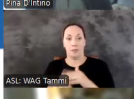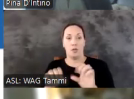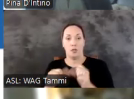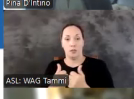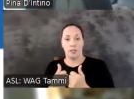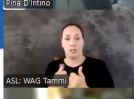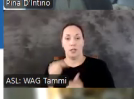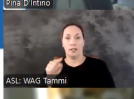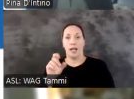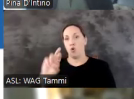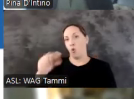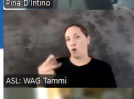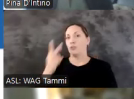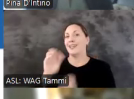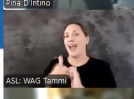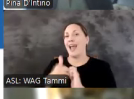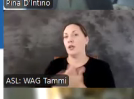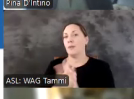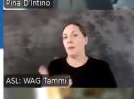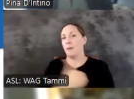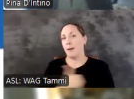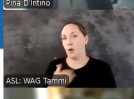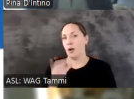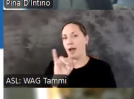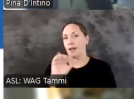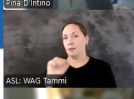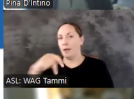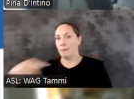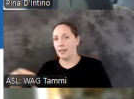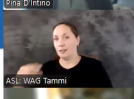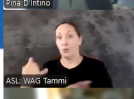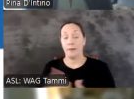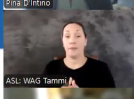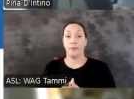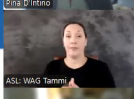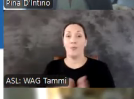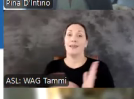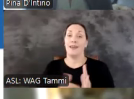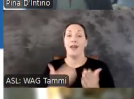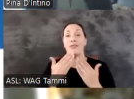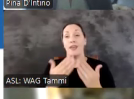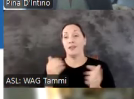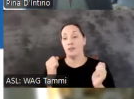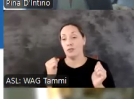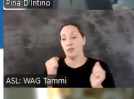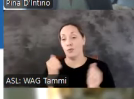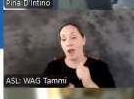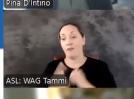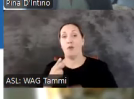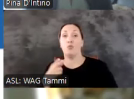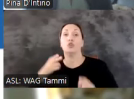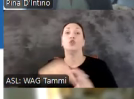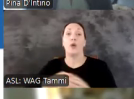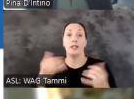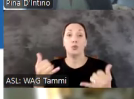info@accessibilityassociation.org to see how you can become an IAAP member today. Once again, thank you to everyone for joining us today,